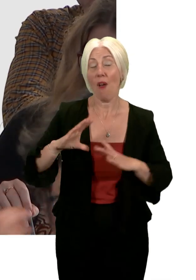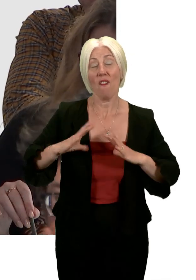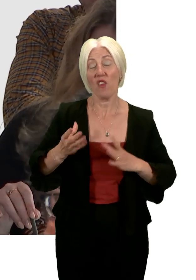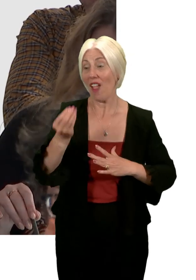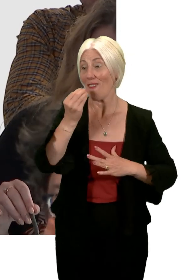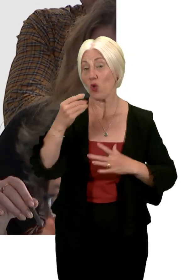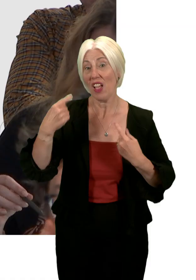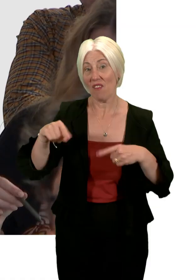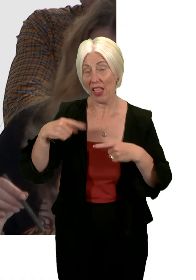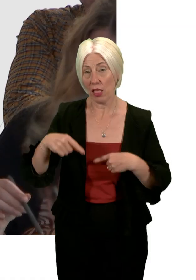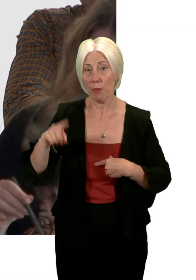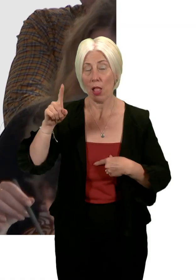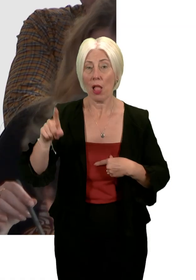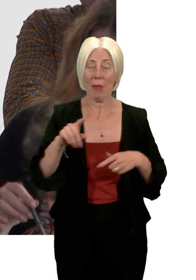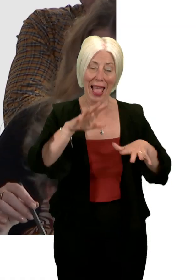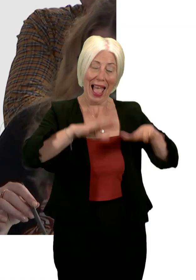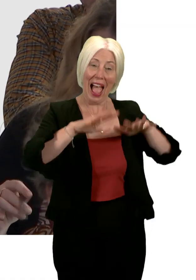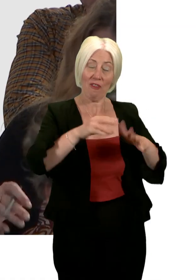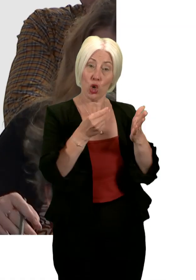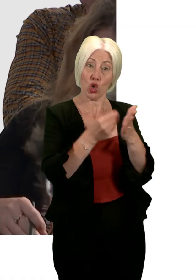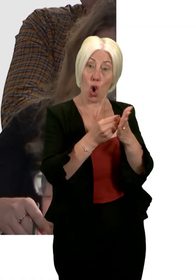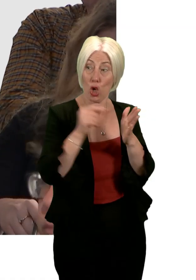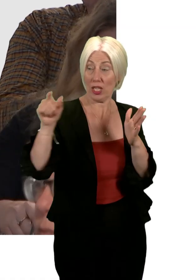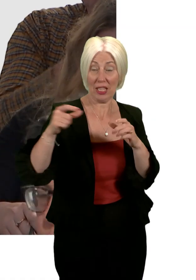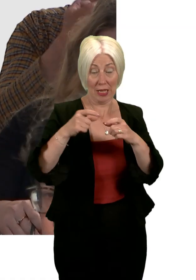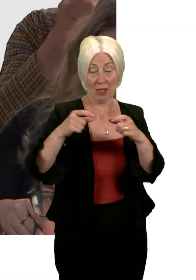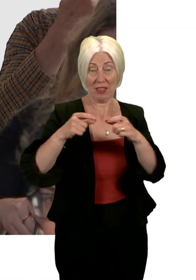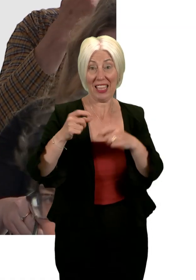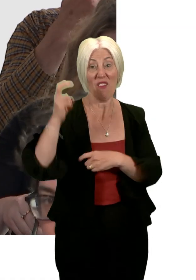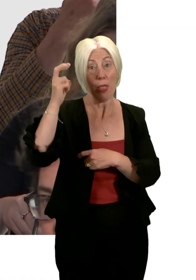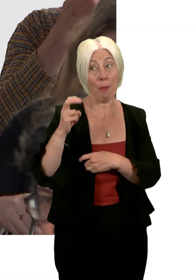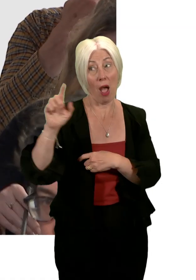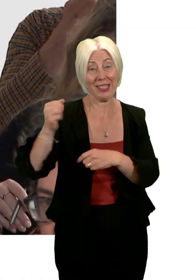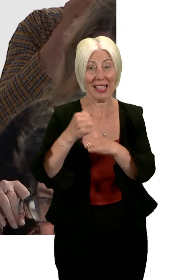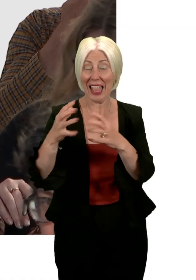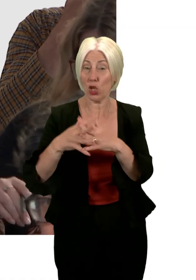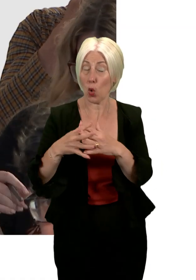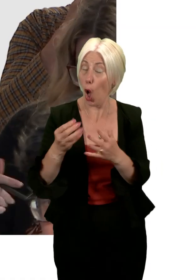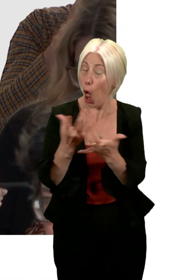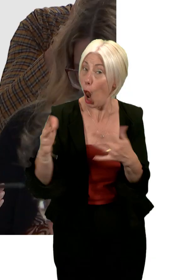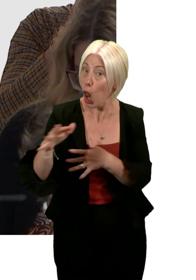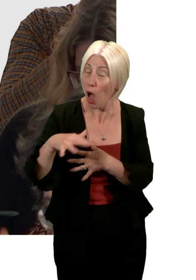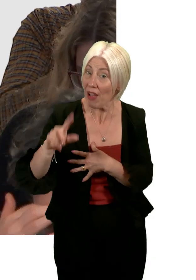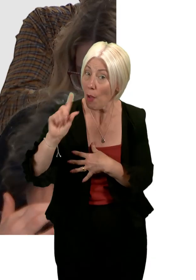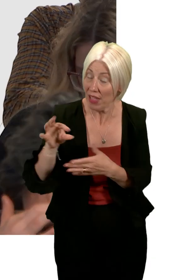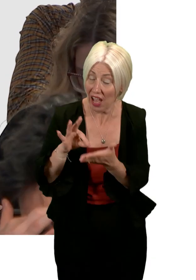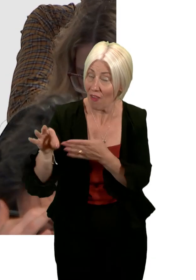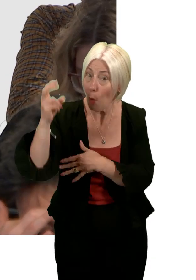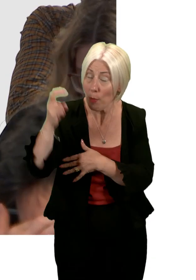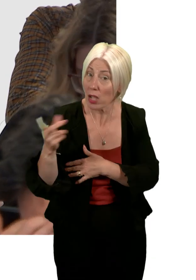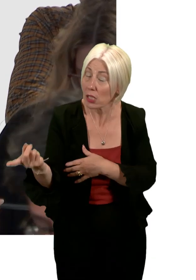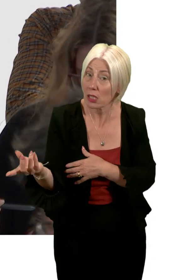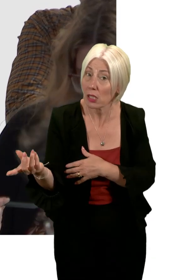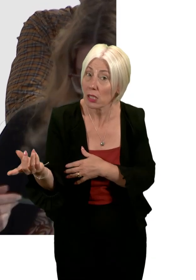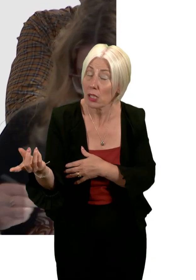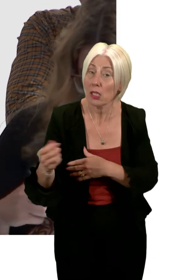also thinking about the average cost of a bus ticket in Glasgow. That's going to be unaffordable to a lot of families with food poverty. And